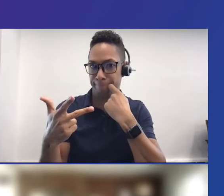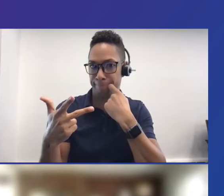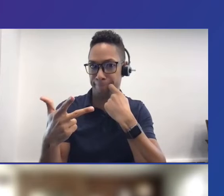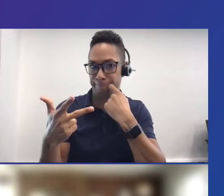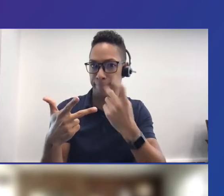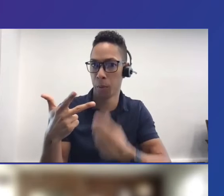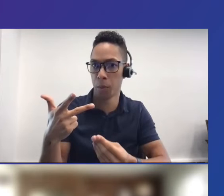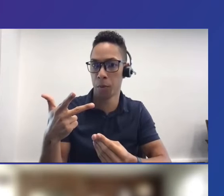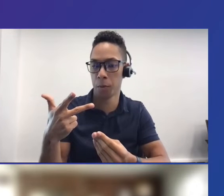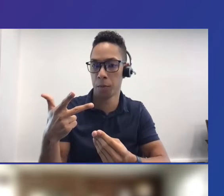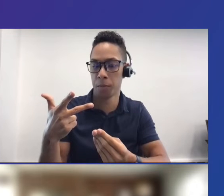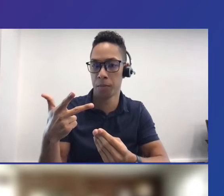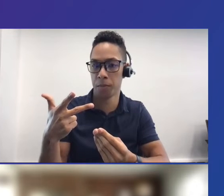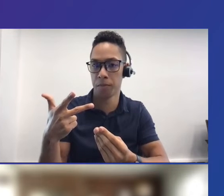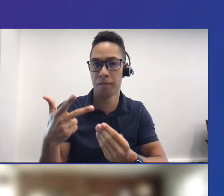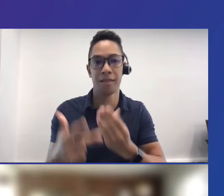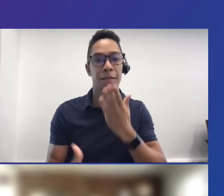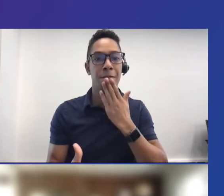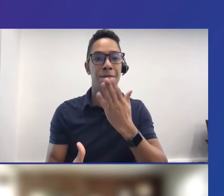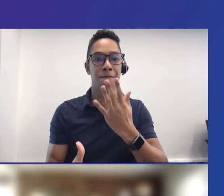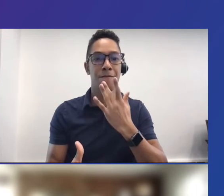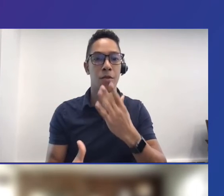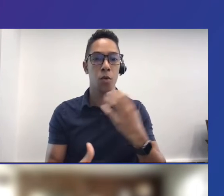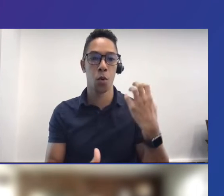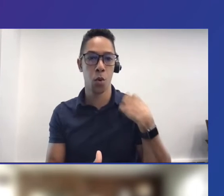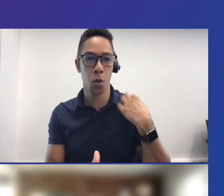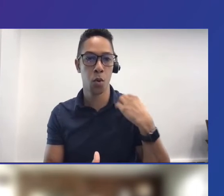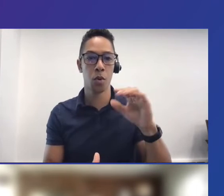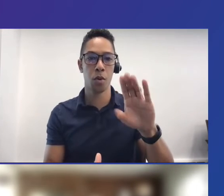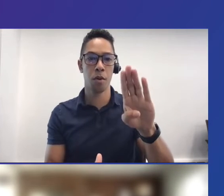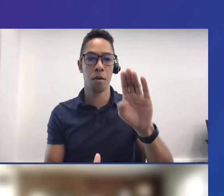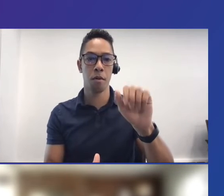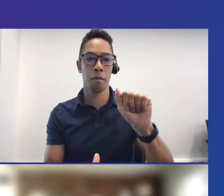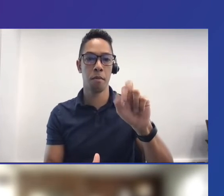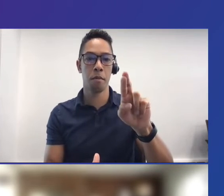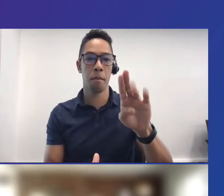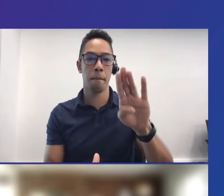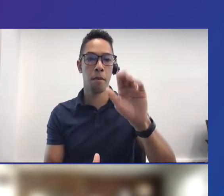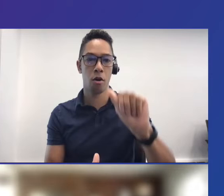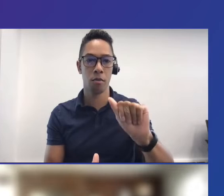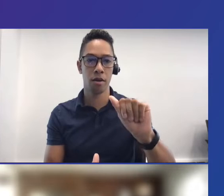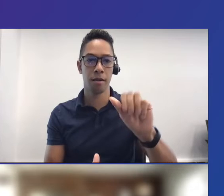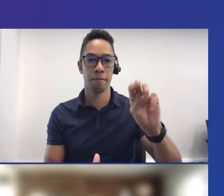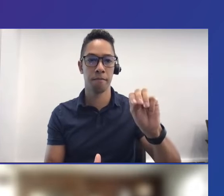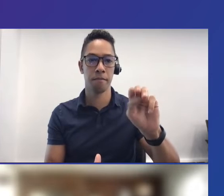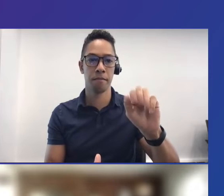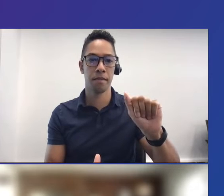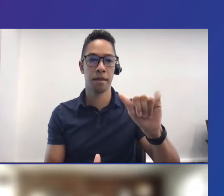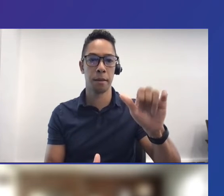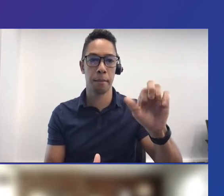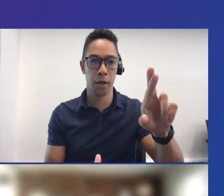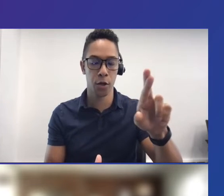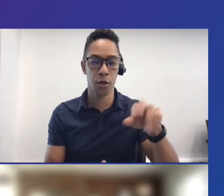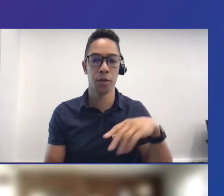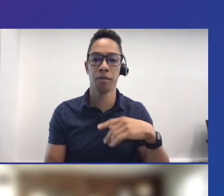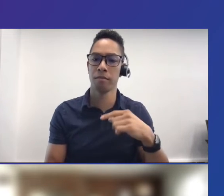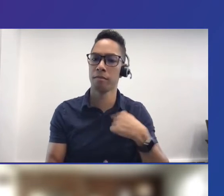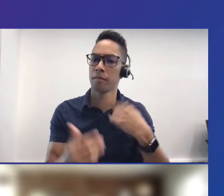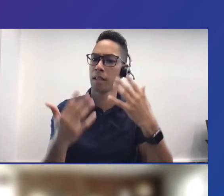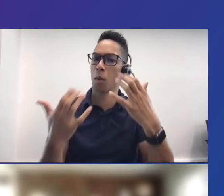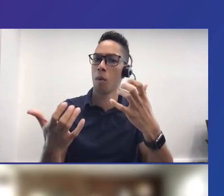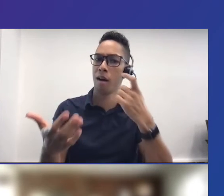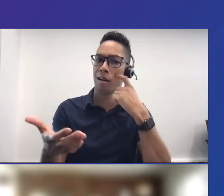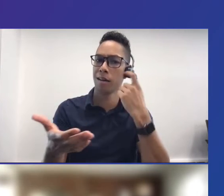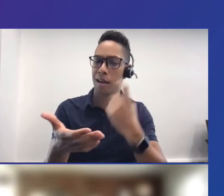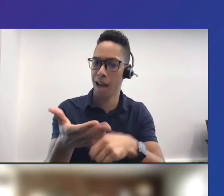great vocal coach and teacher, Barbara Mayer Gustern. I would like to